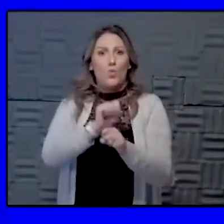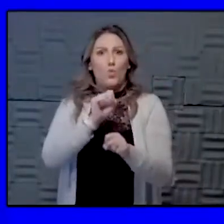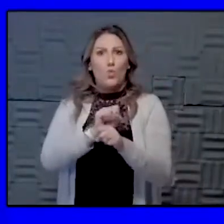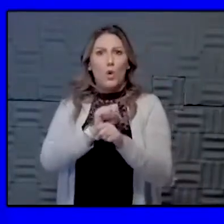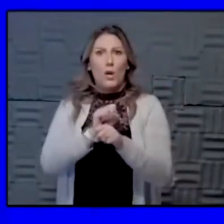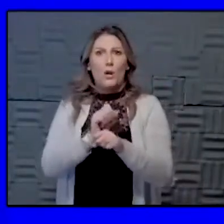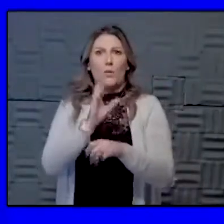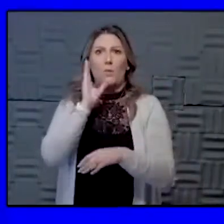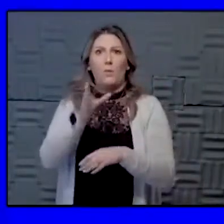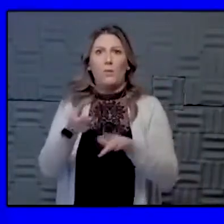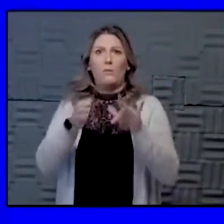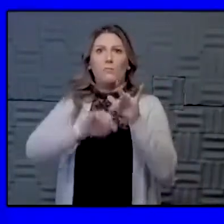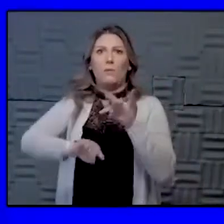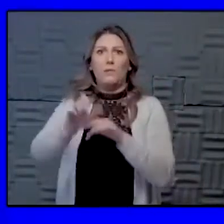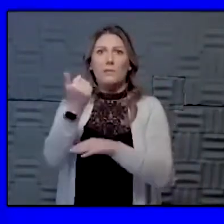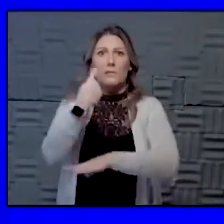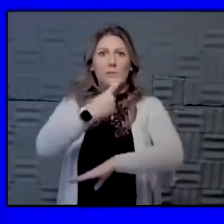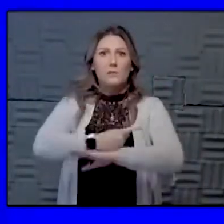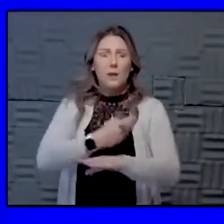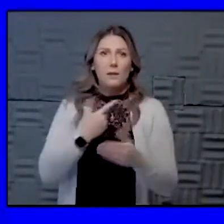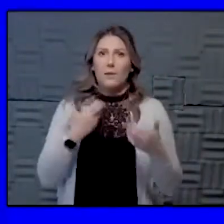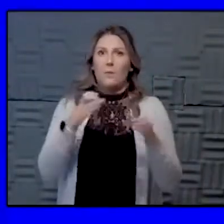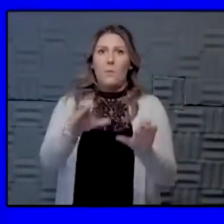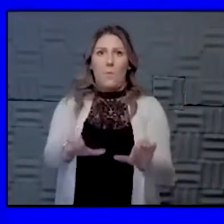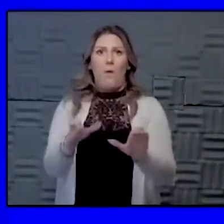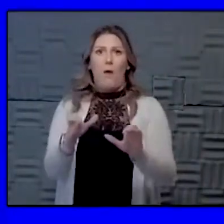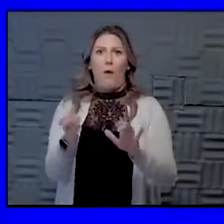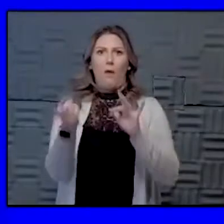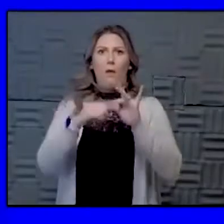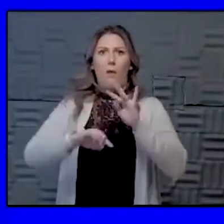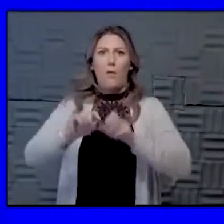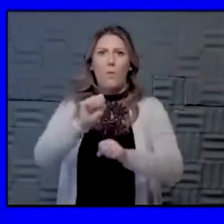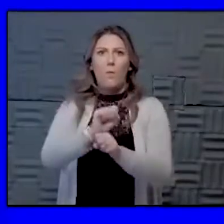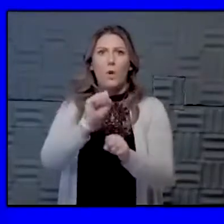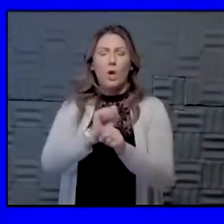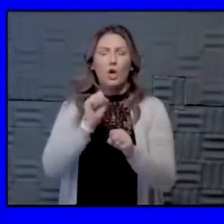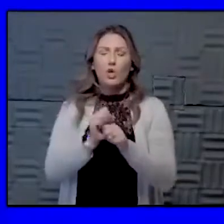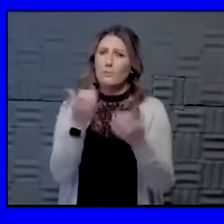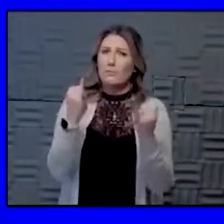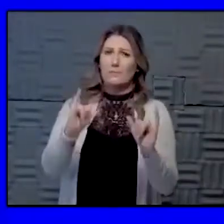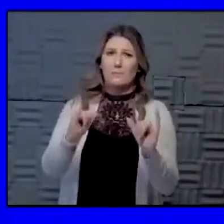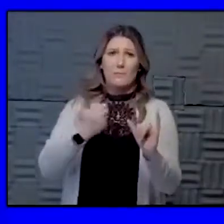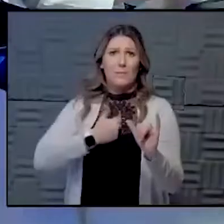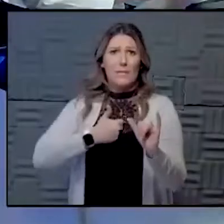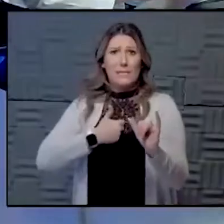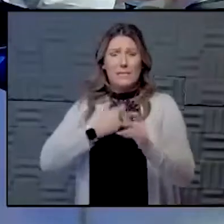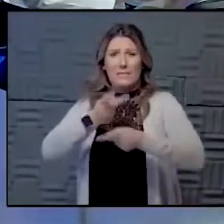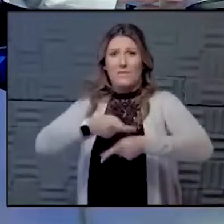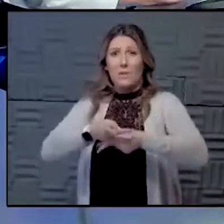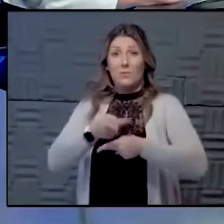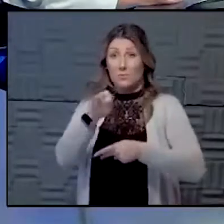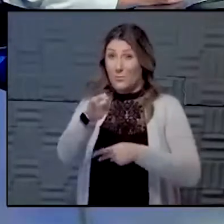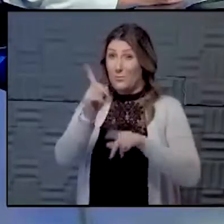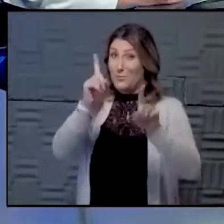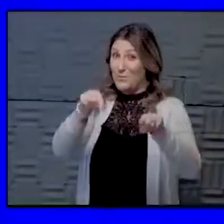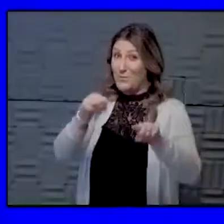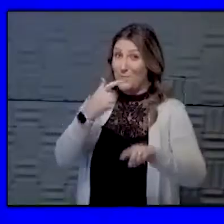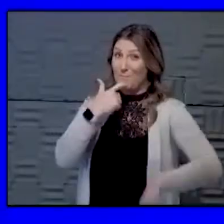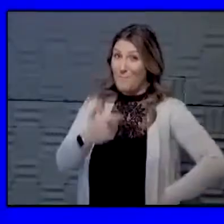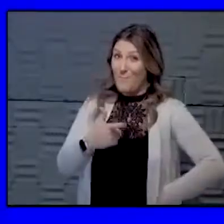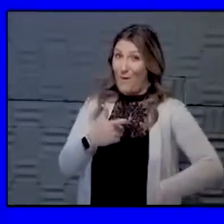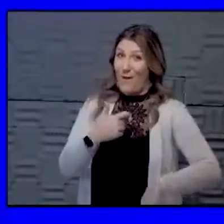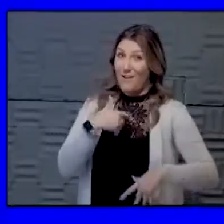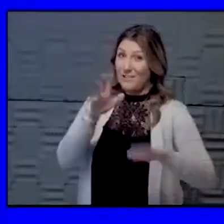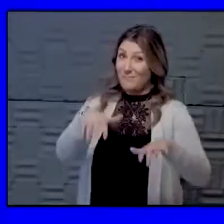important for me. I don't want to miss work. So I'm still going to be fairly cautious right now in going out and doing So things. would you go after May 31st? You